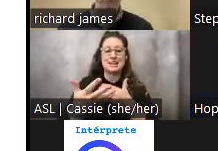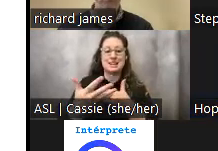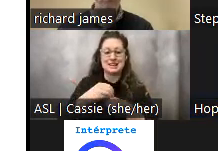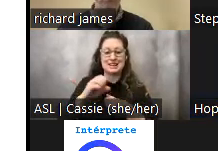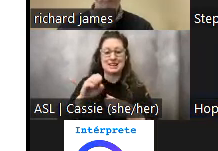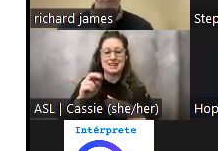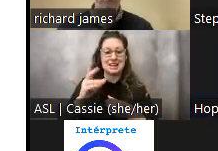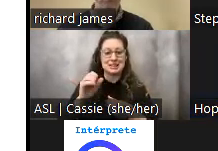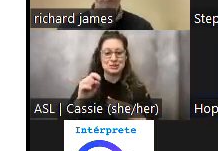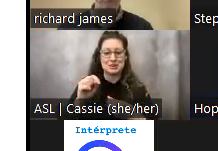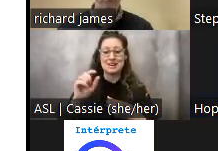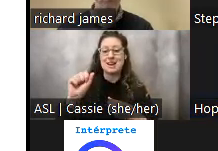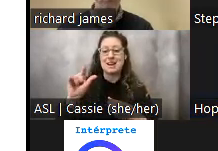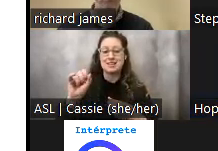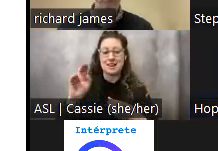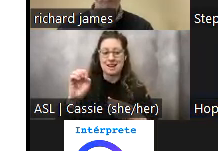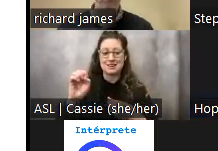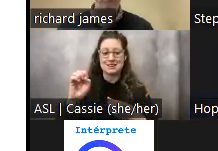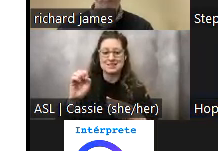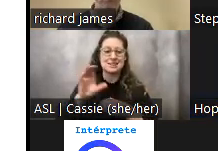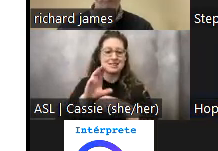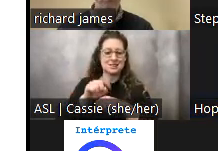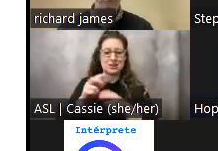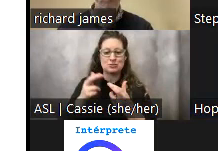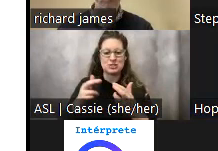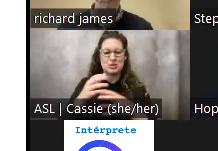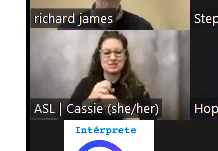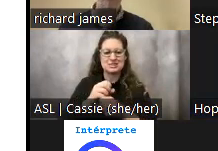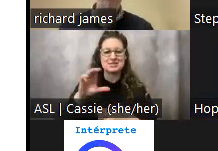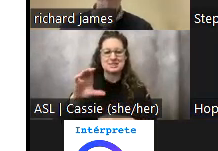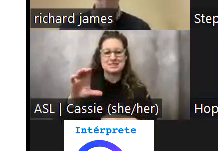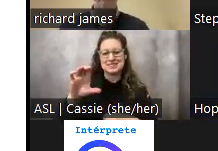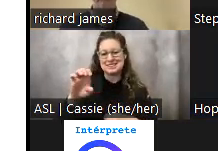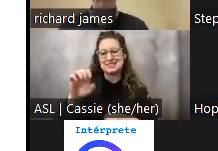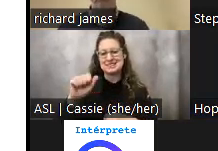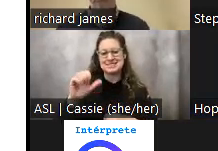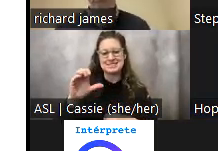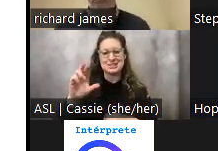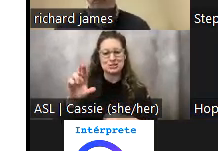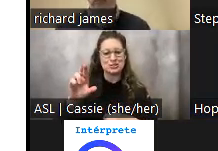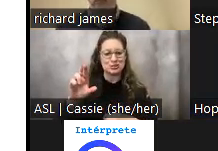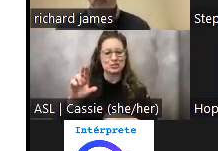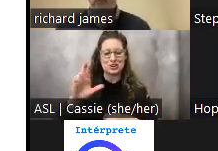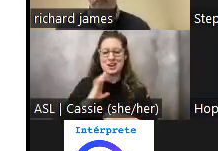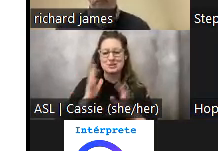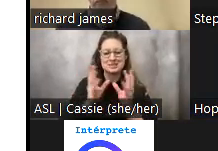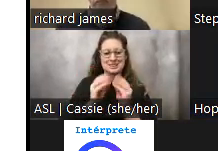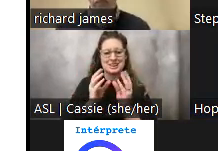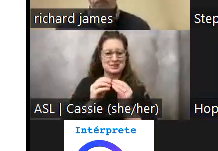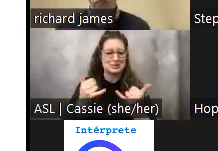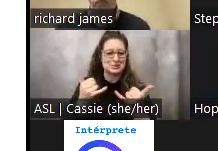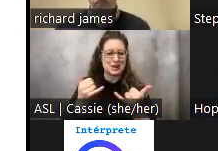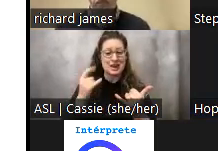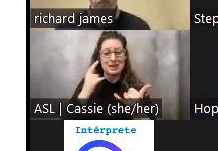or CEACR, speaker series today. I want to let everyone know that this session is being recorded.